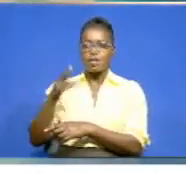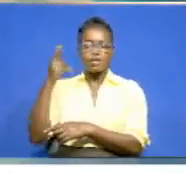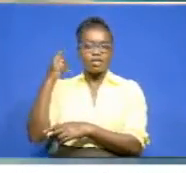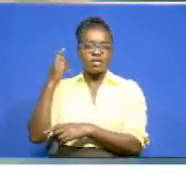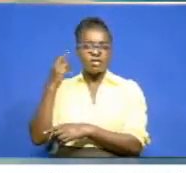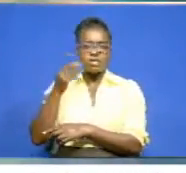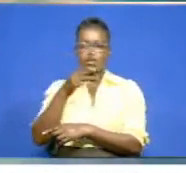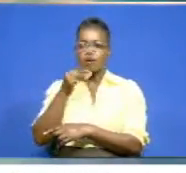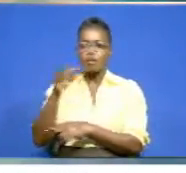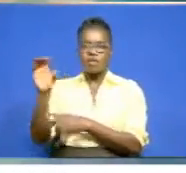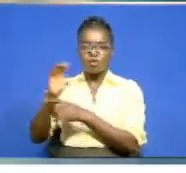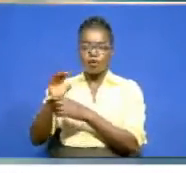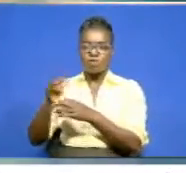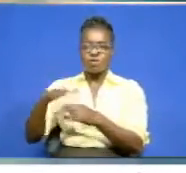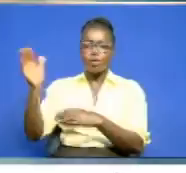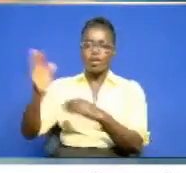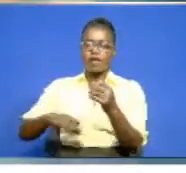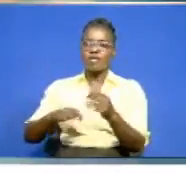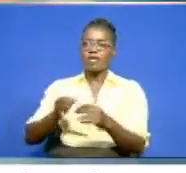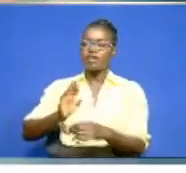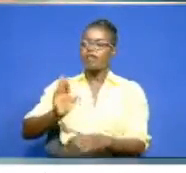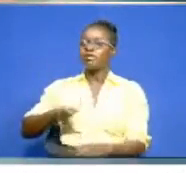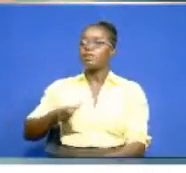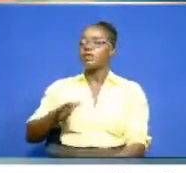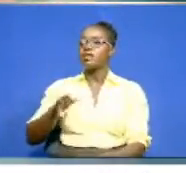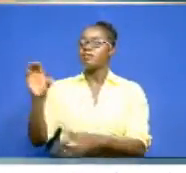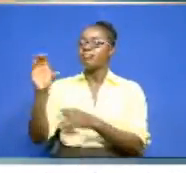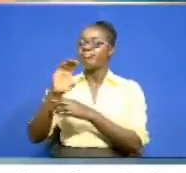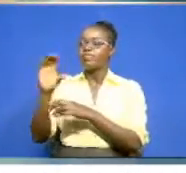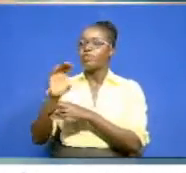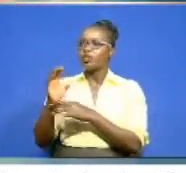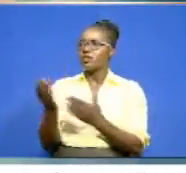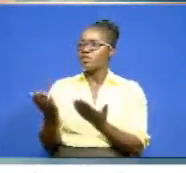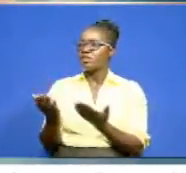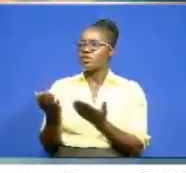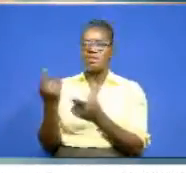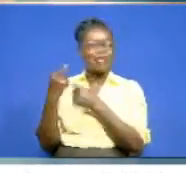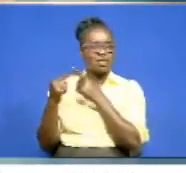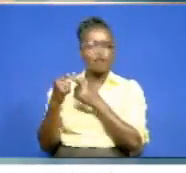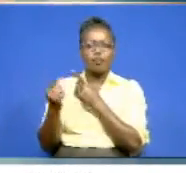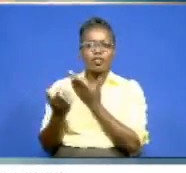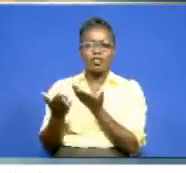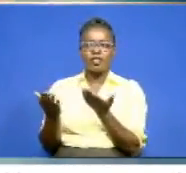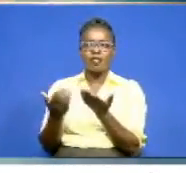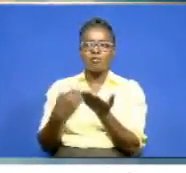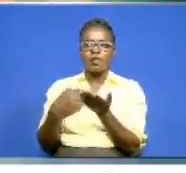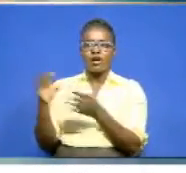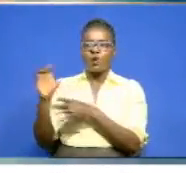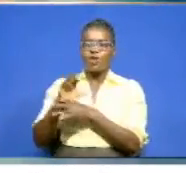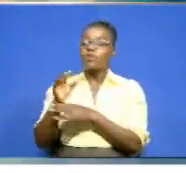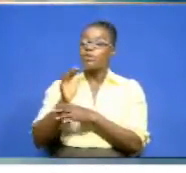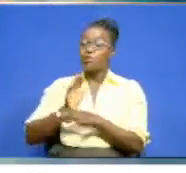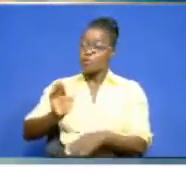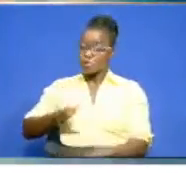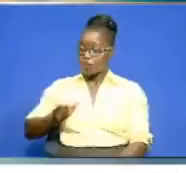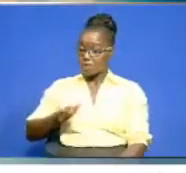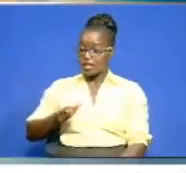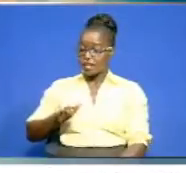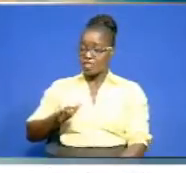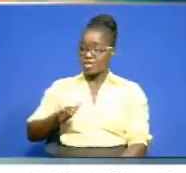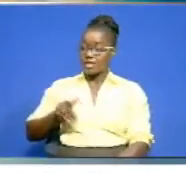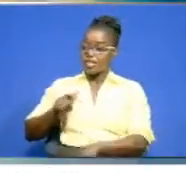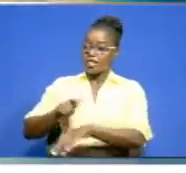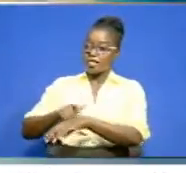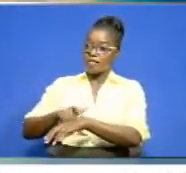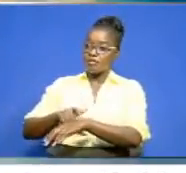coach more than a female coach. Mm-hmm. Point of experience. I've been coaching women, and there was a time that